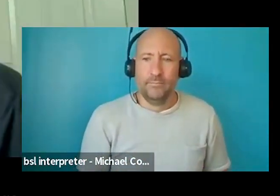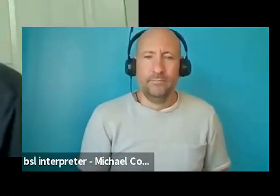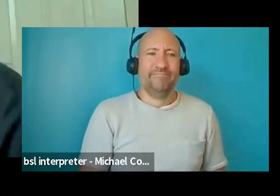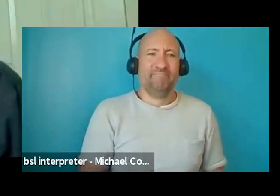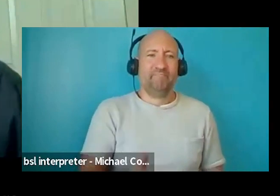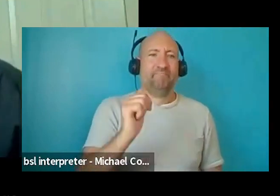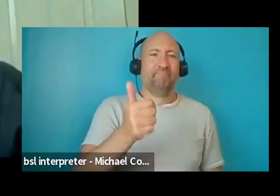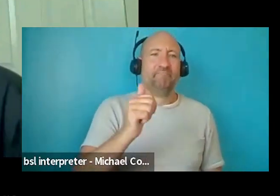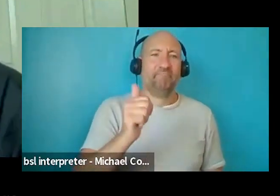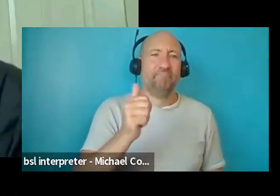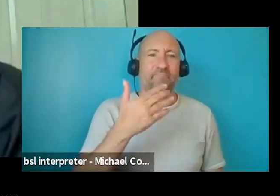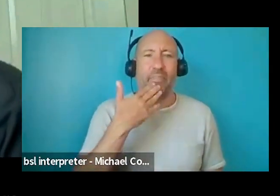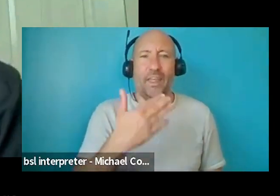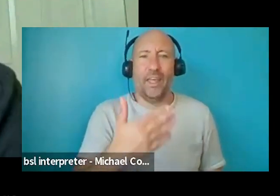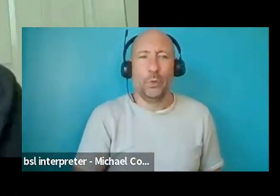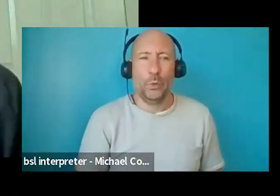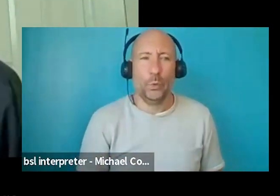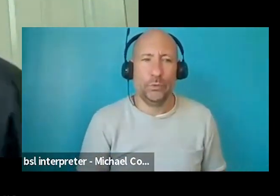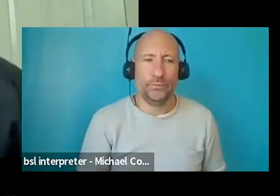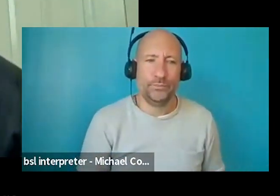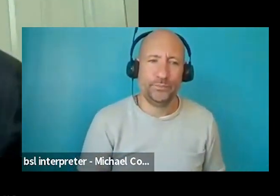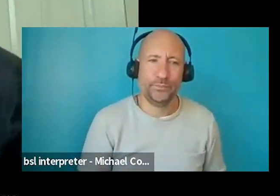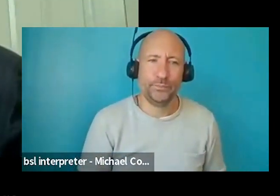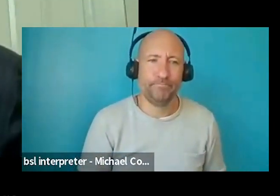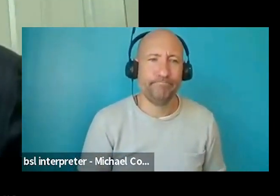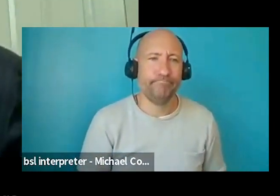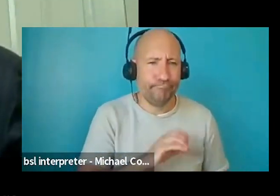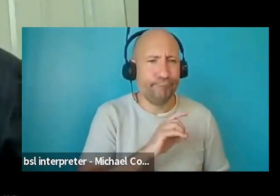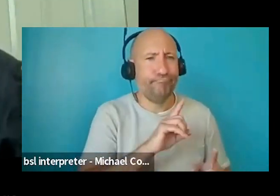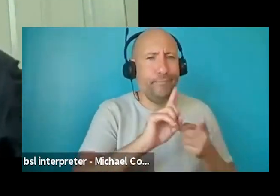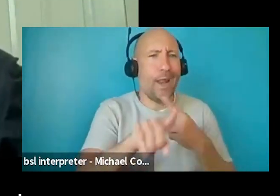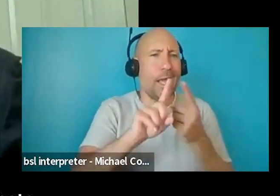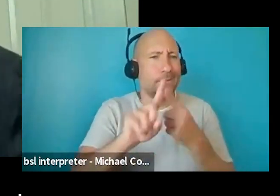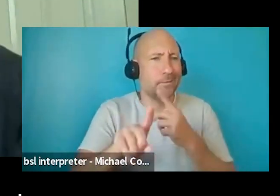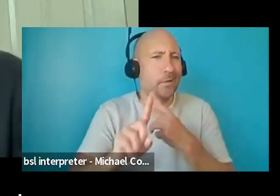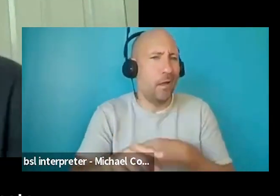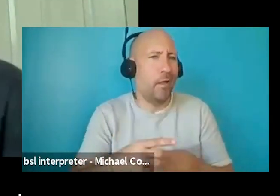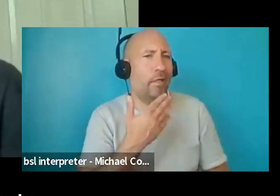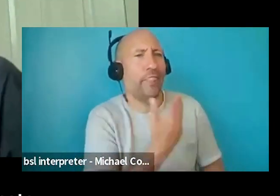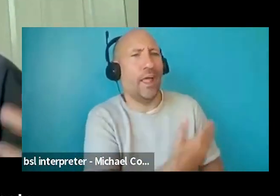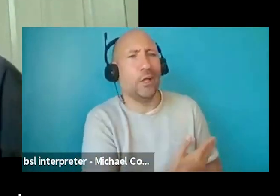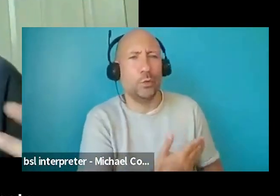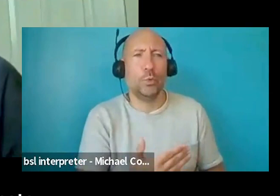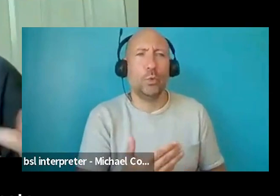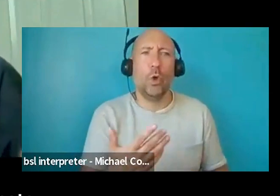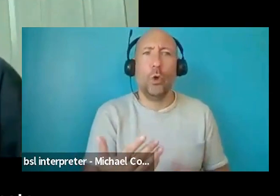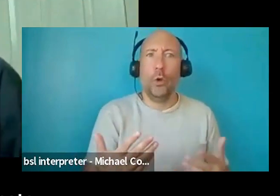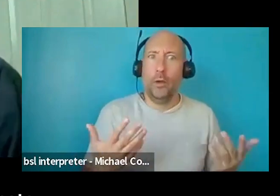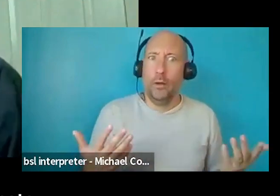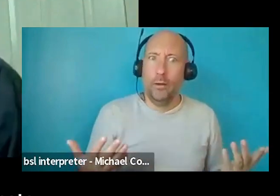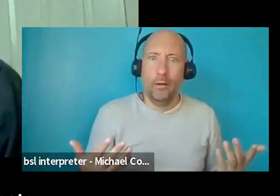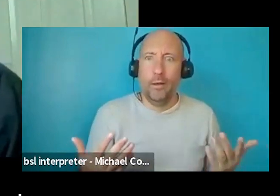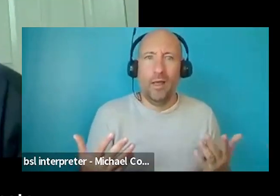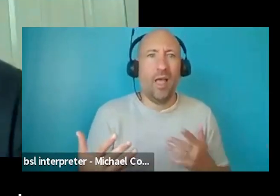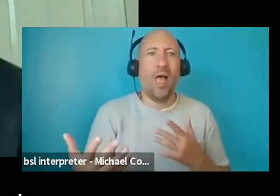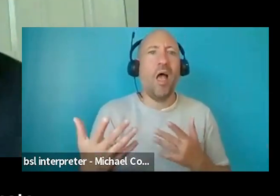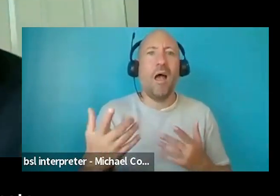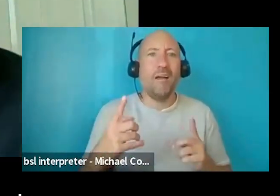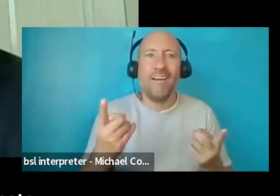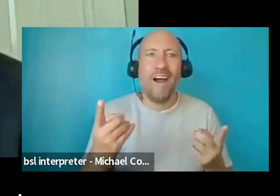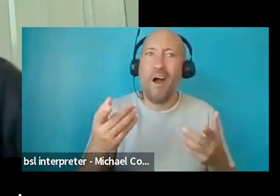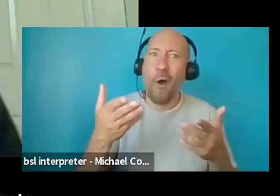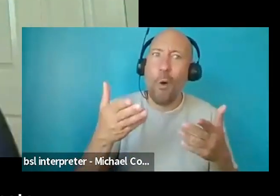Great, thank you for those answers, Alison and Sabrina. And apologies that we can't have a debate